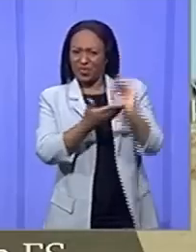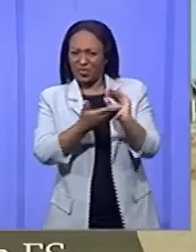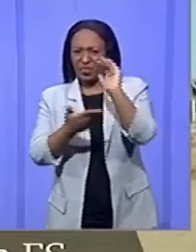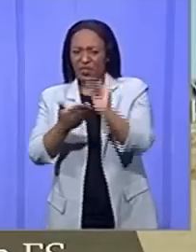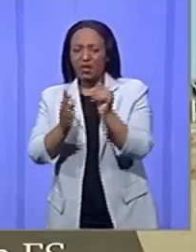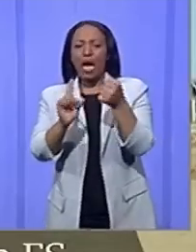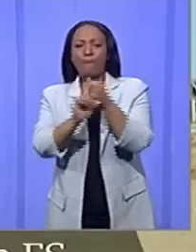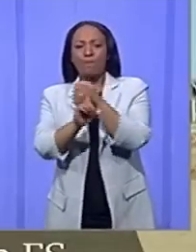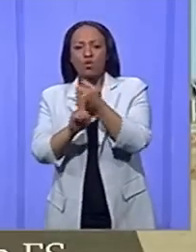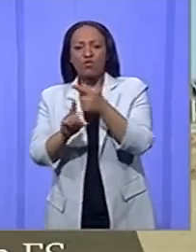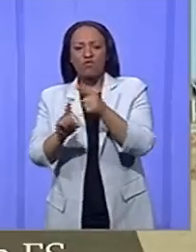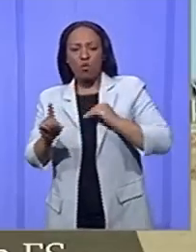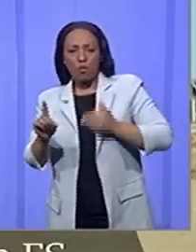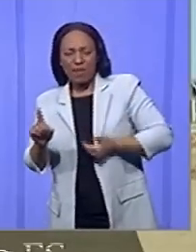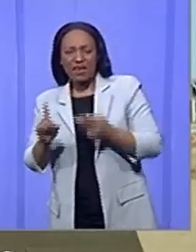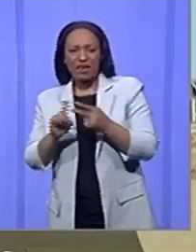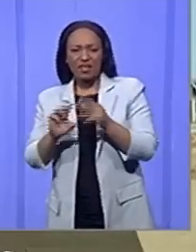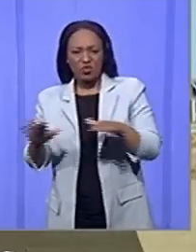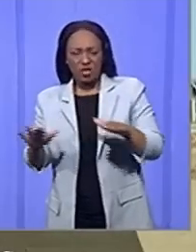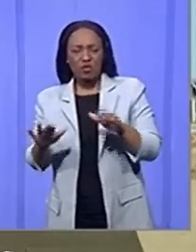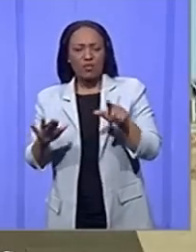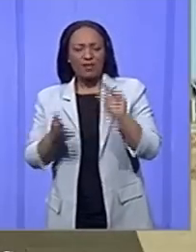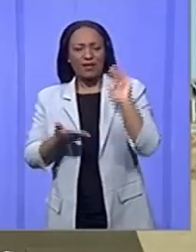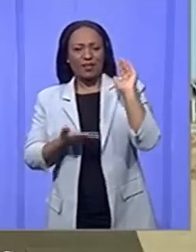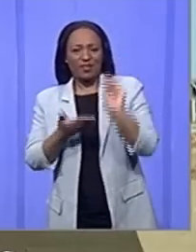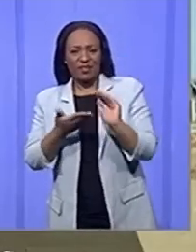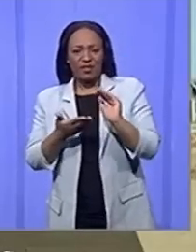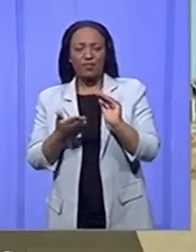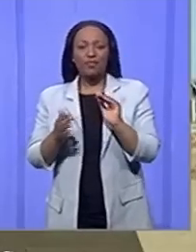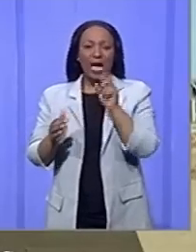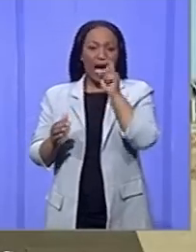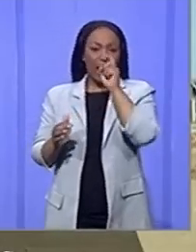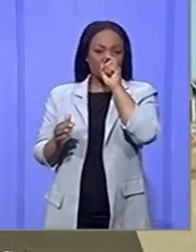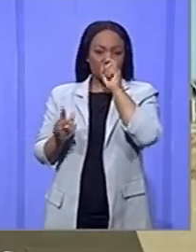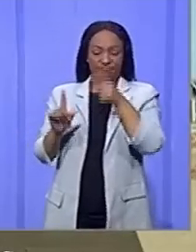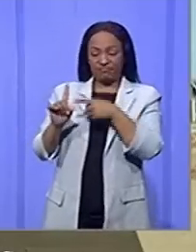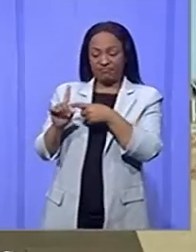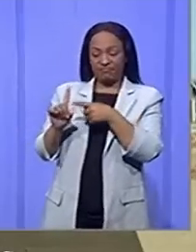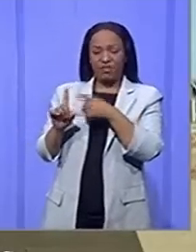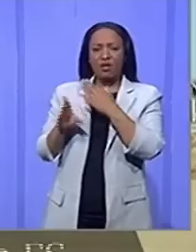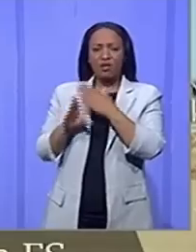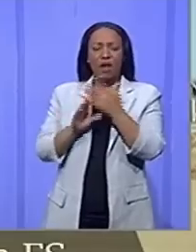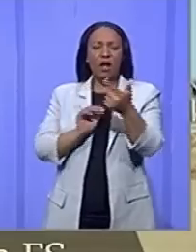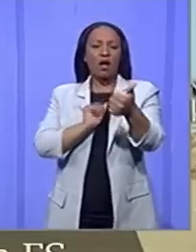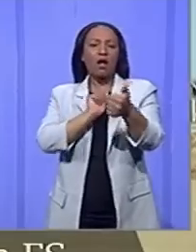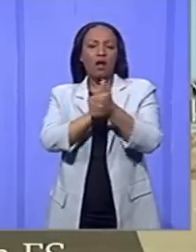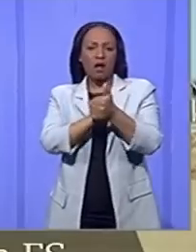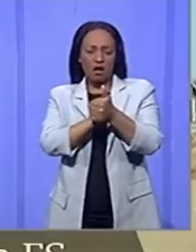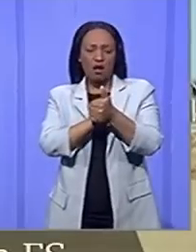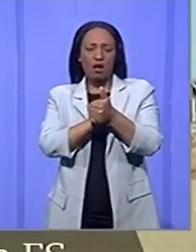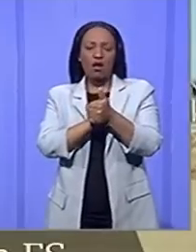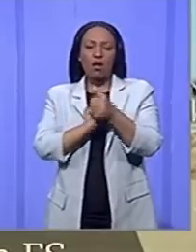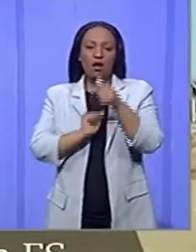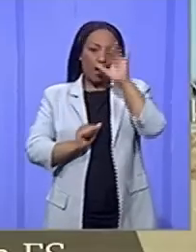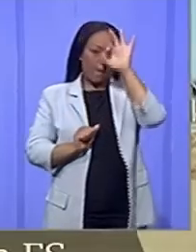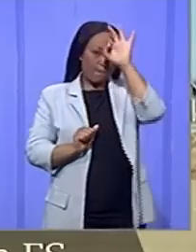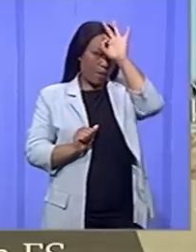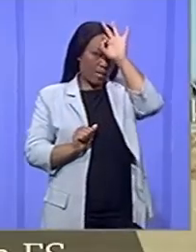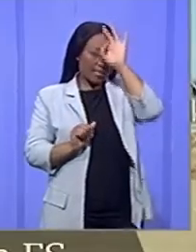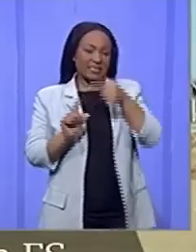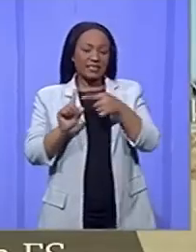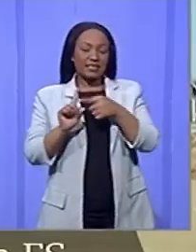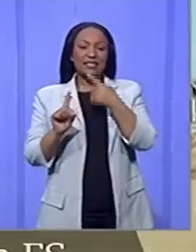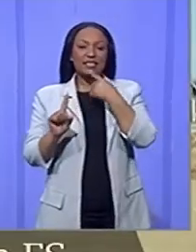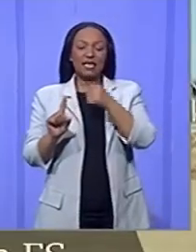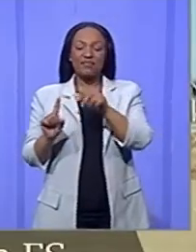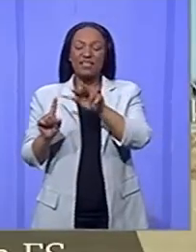Ke ause be re sebetsa le yena. Jwale sepolesa se bua ka hore 80 to 90% and re na le tshepo